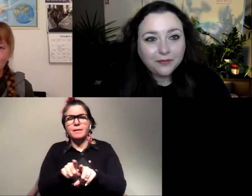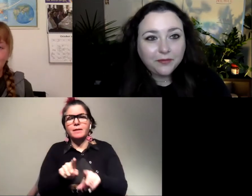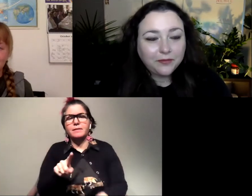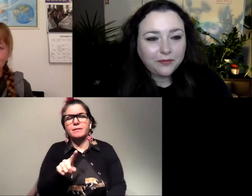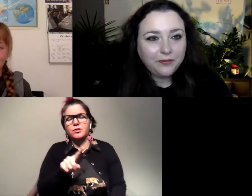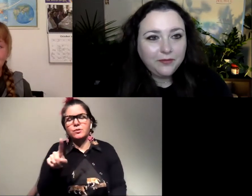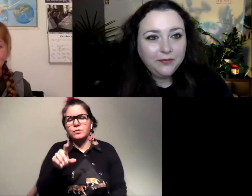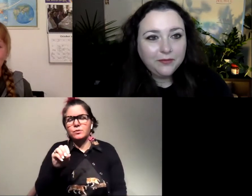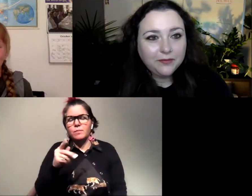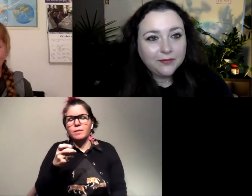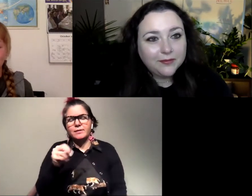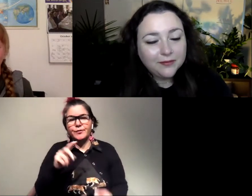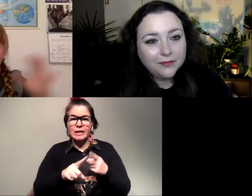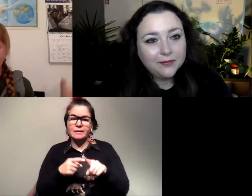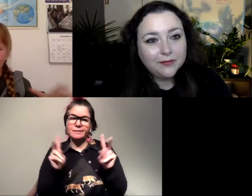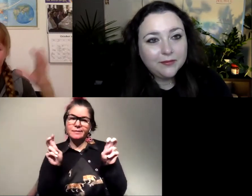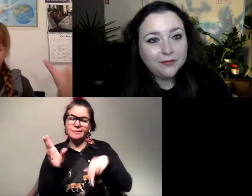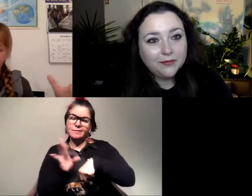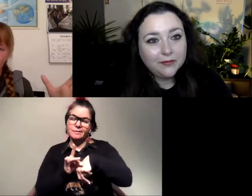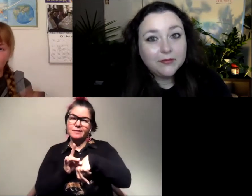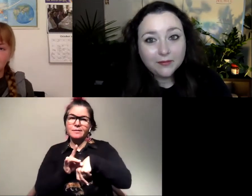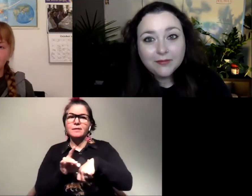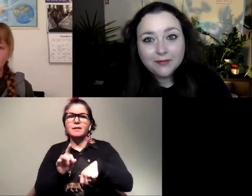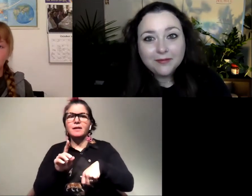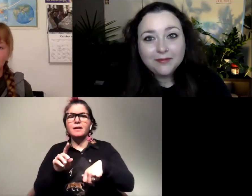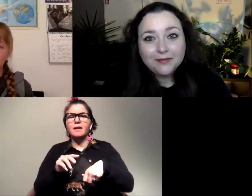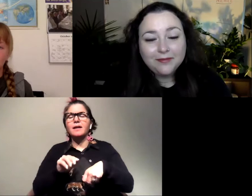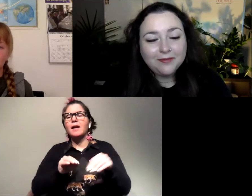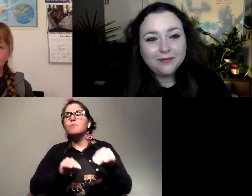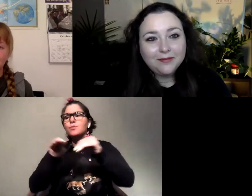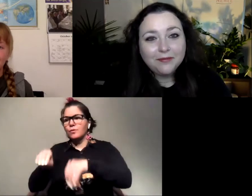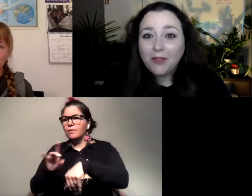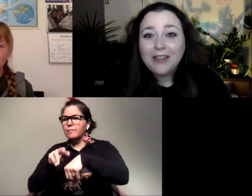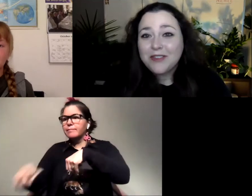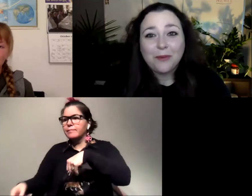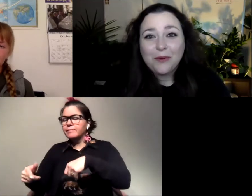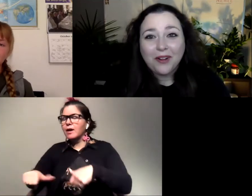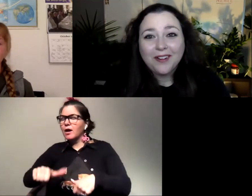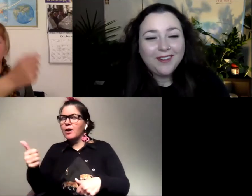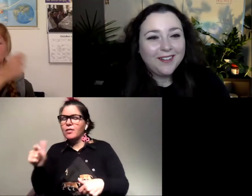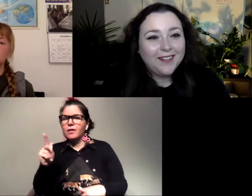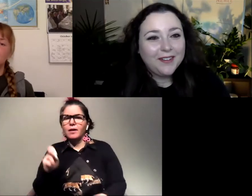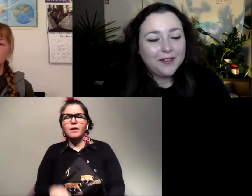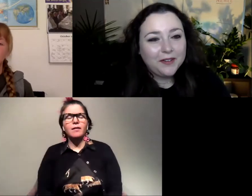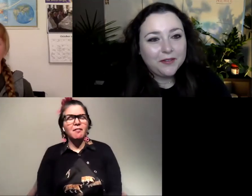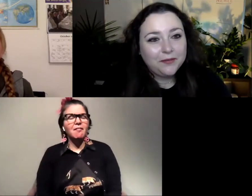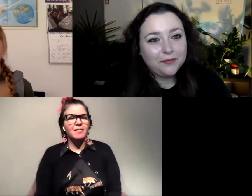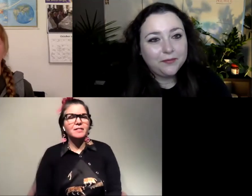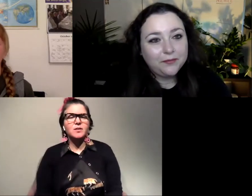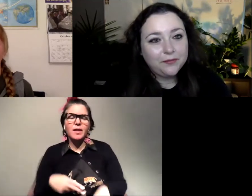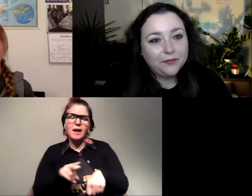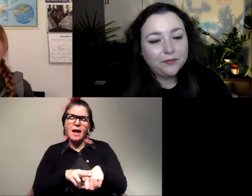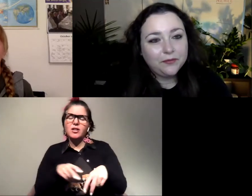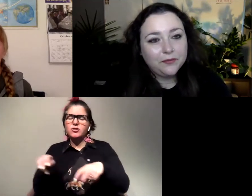little zooplankton friends it can start living in this new lake also. So there's natural transmission of animals between